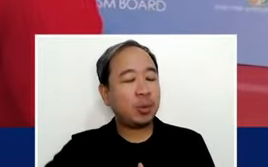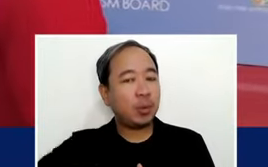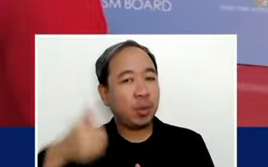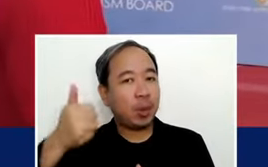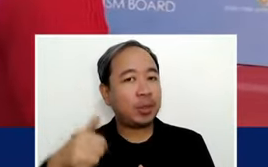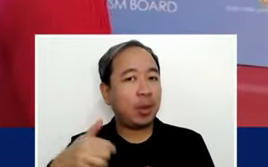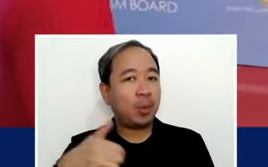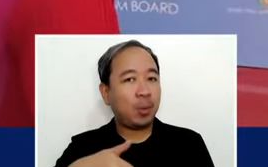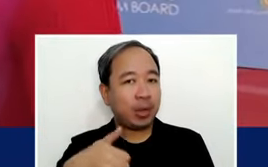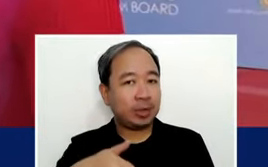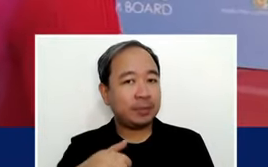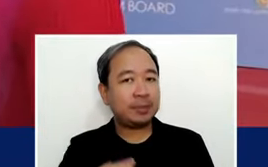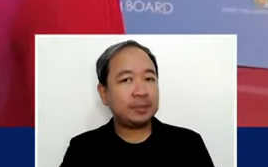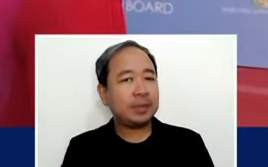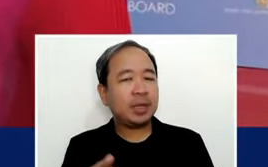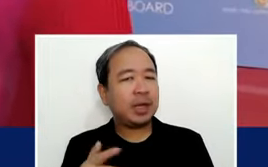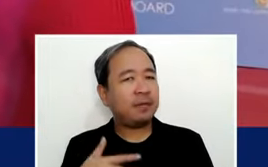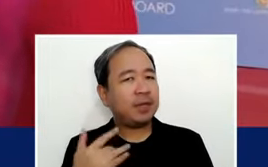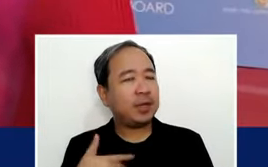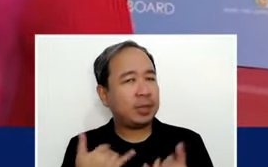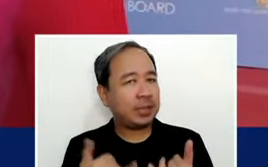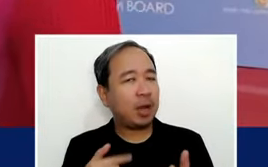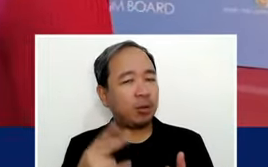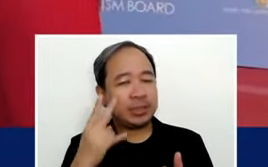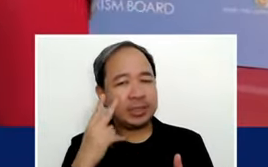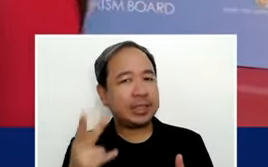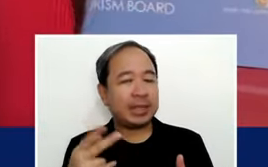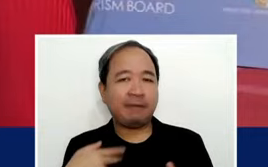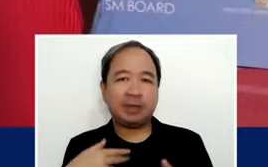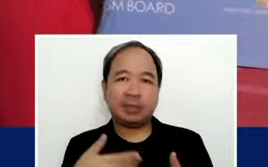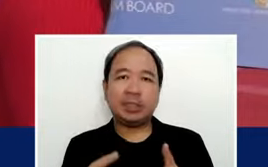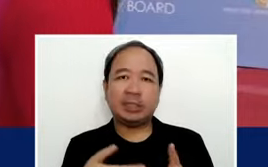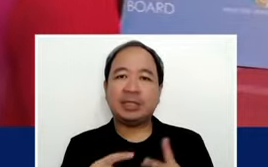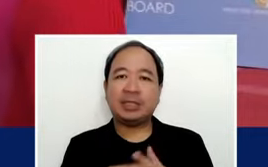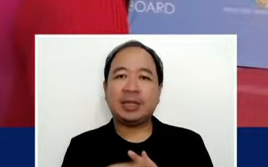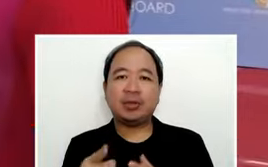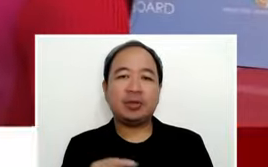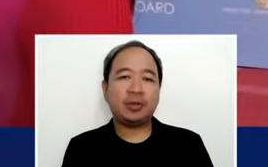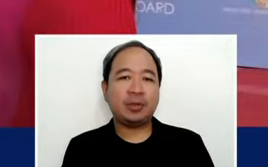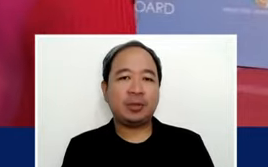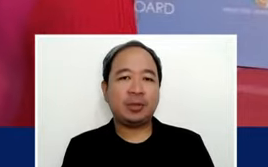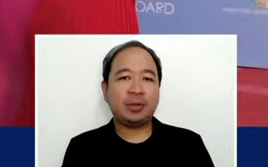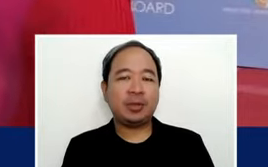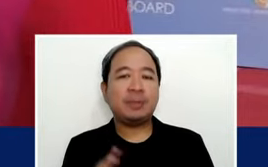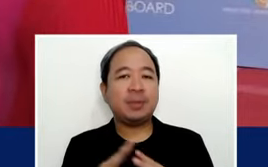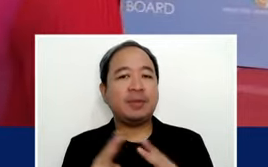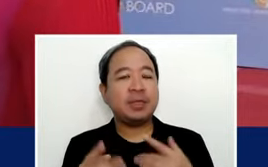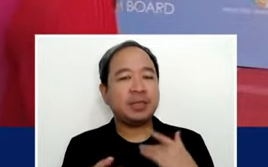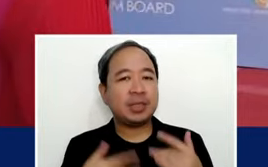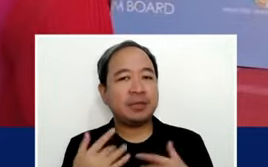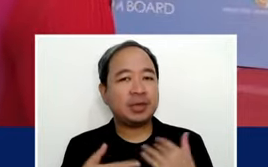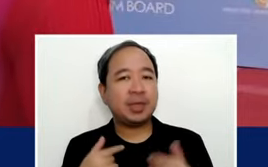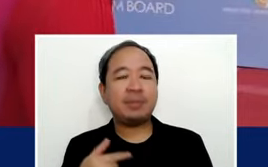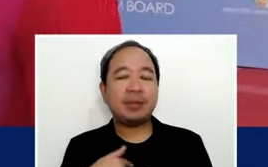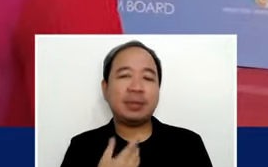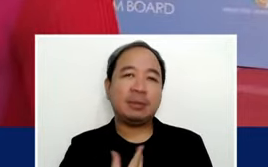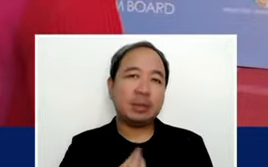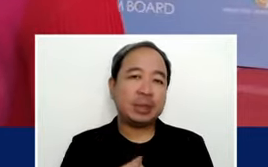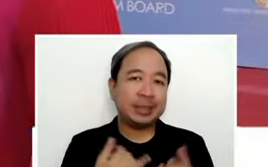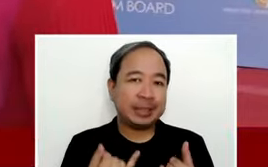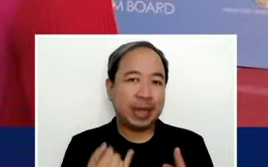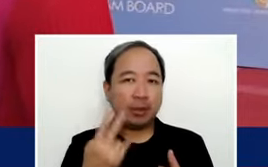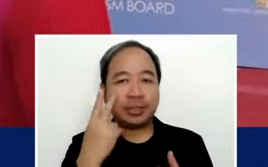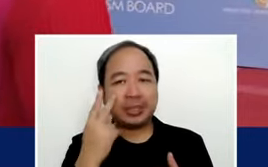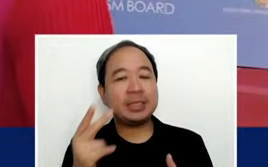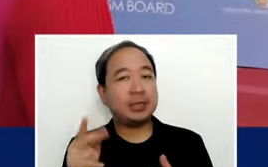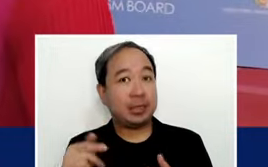you. How do you feel right now that we're minutes away from your world premiere? Oh, I'm so excited. I'm so nervous right now because it's going to be my